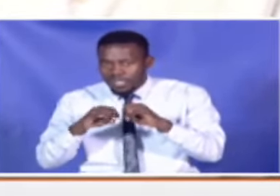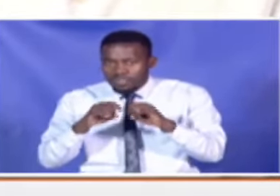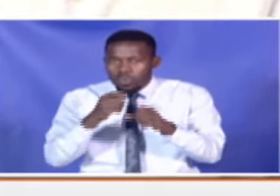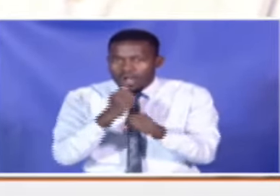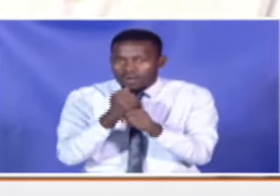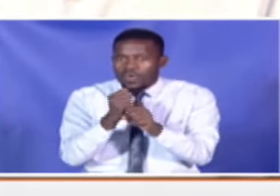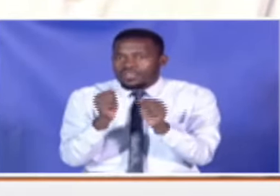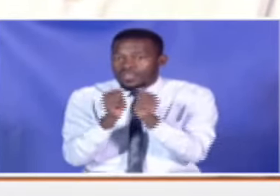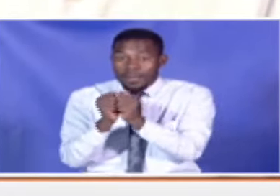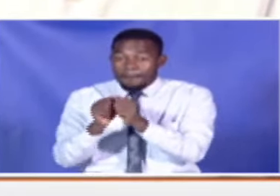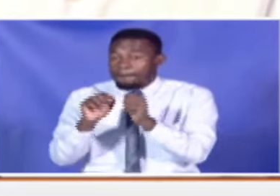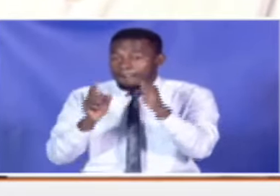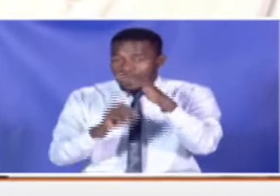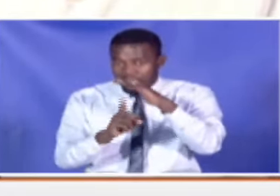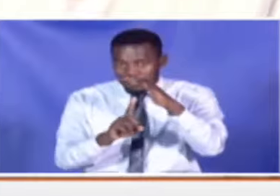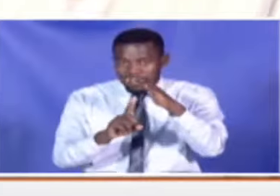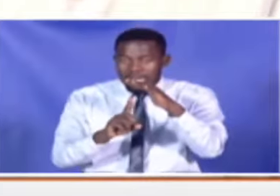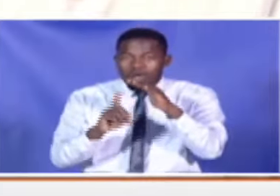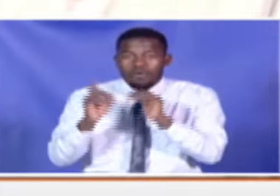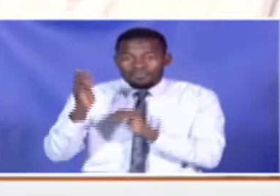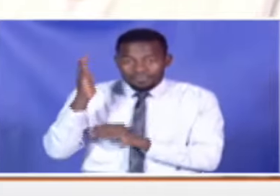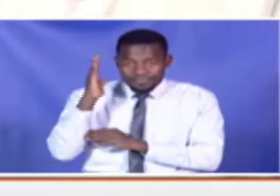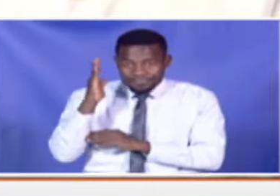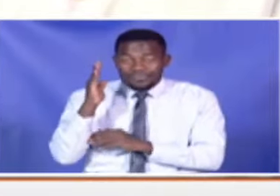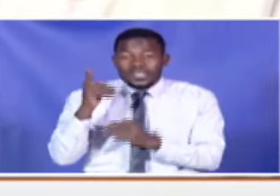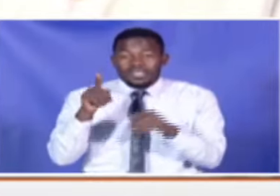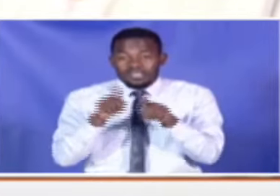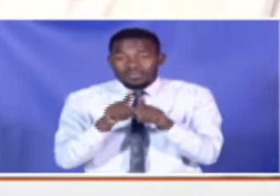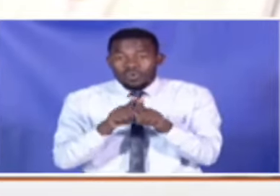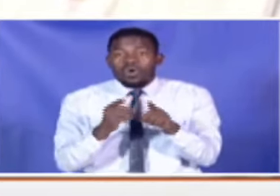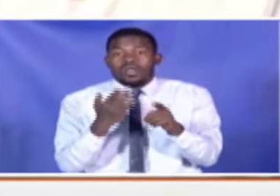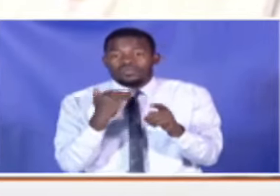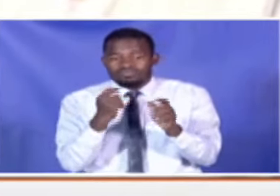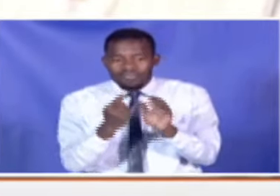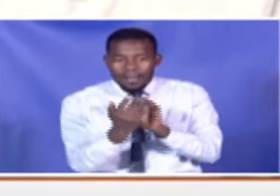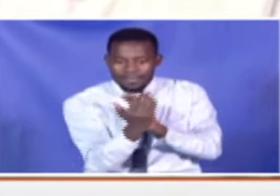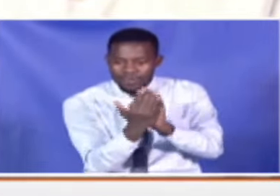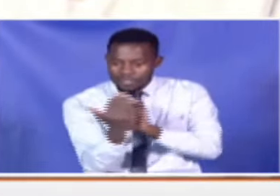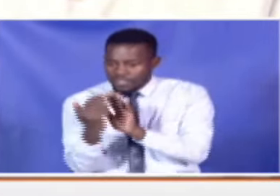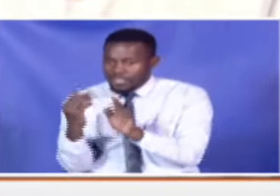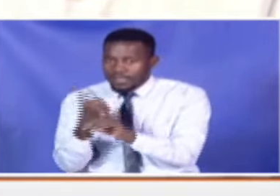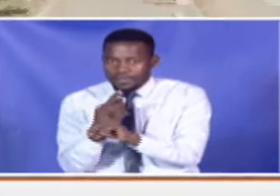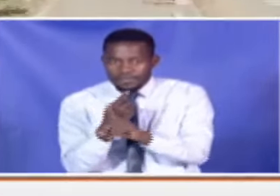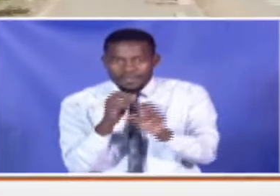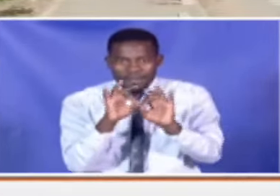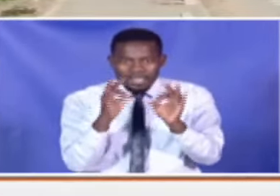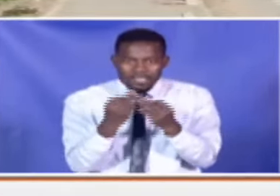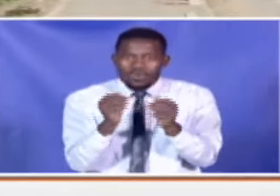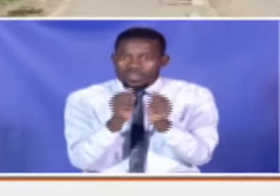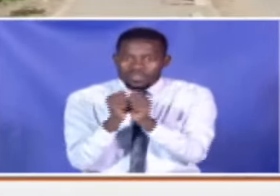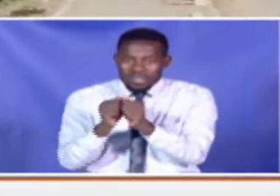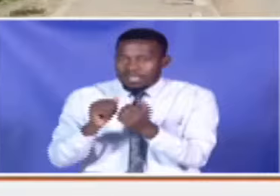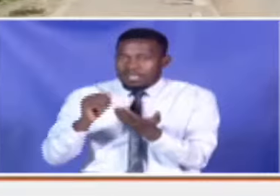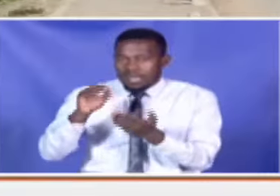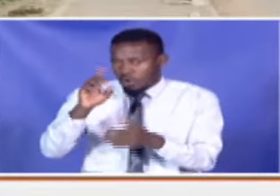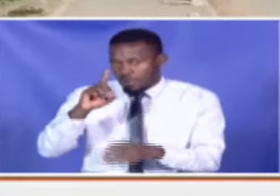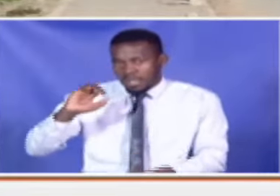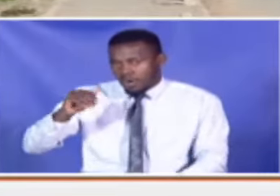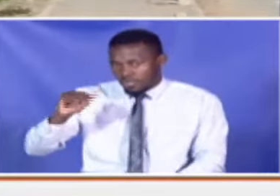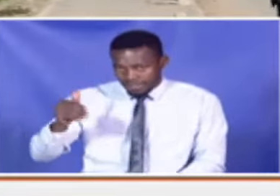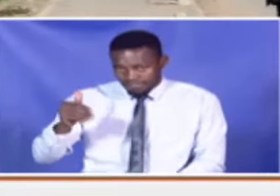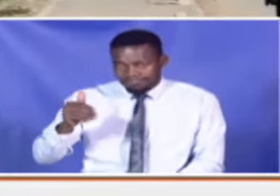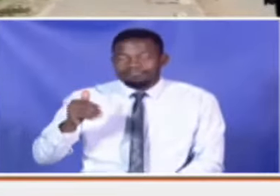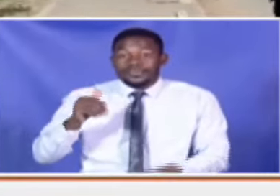our groundsmen, who will be reaching out to the families together with the county government of Nairobi. The clock ticks